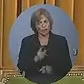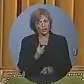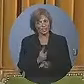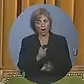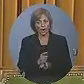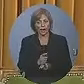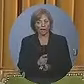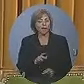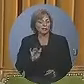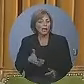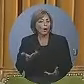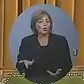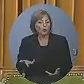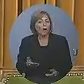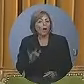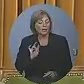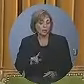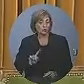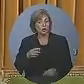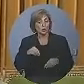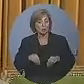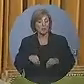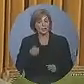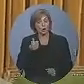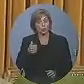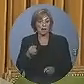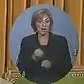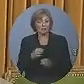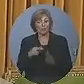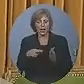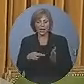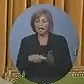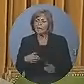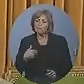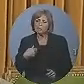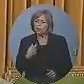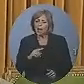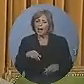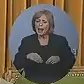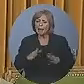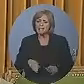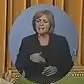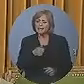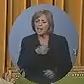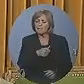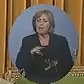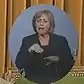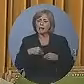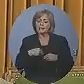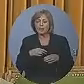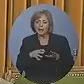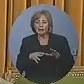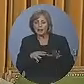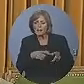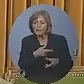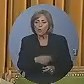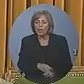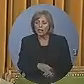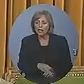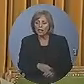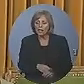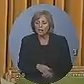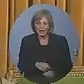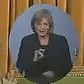allowing herself to be manipulated by the Prime Minister? Is it because he won't let her resign? Is that why she won't